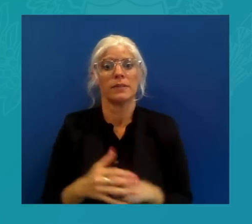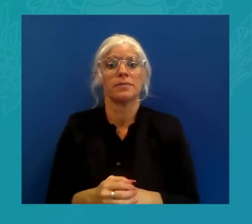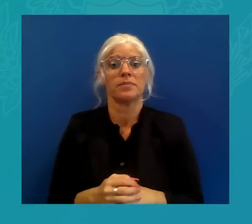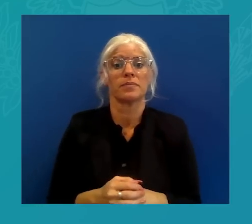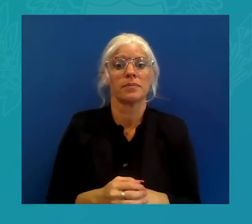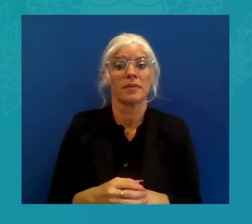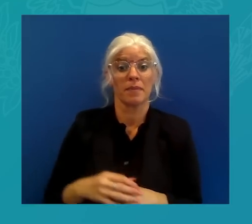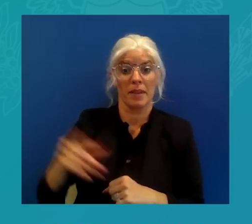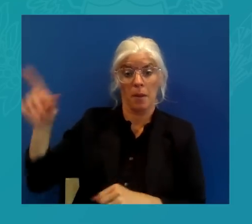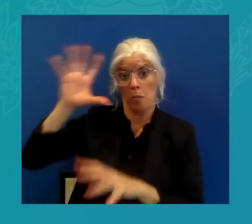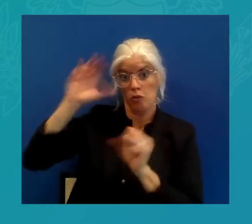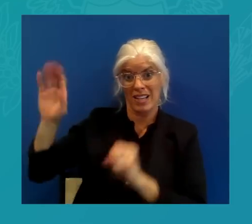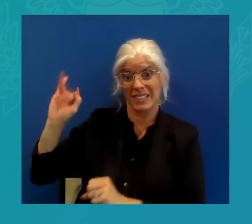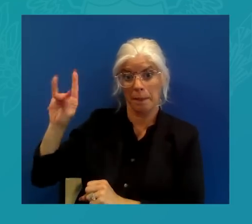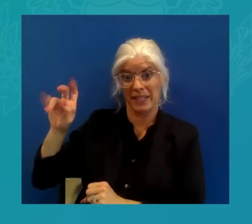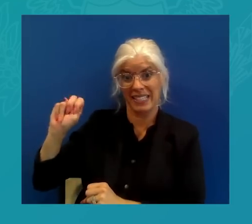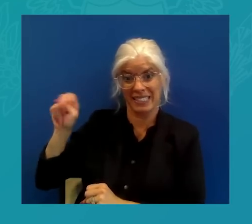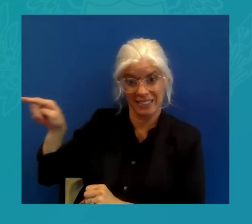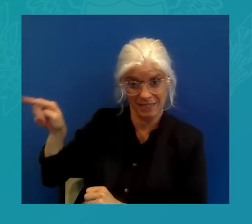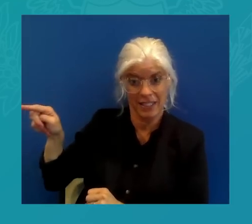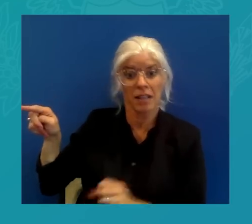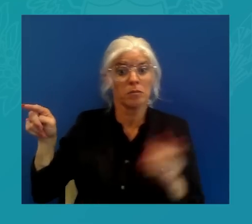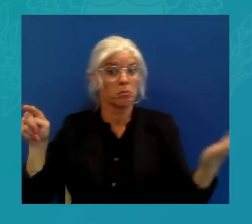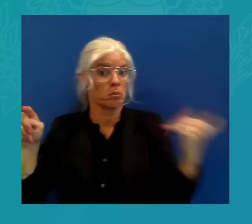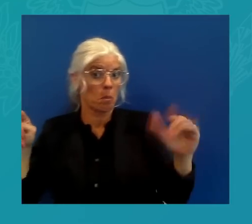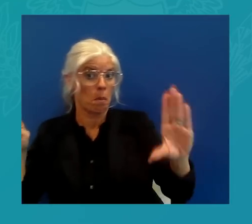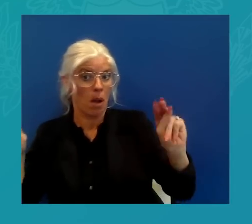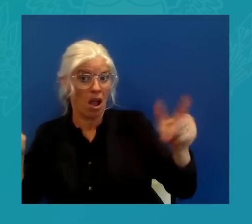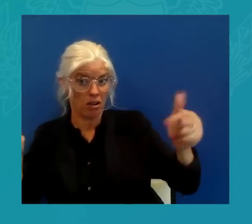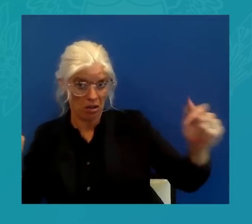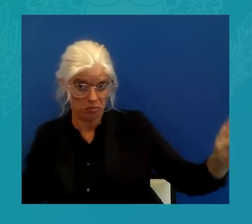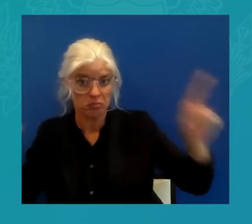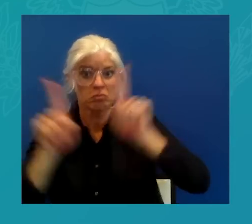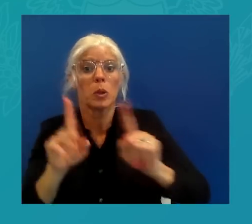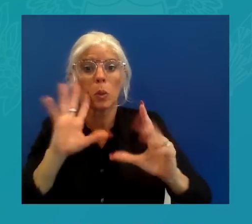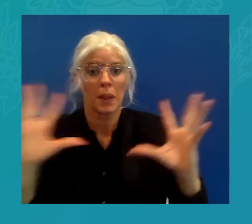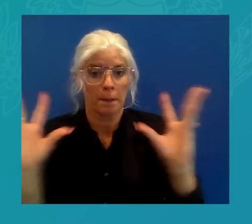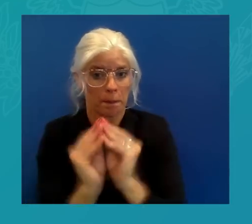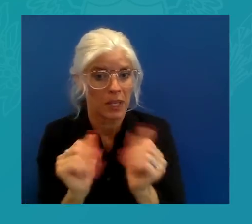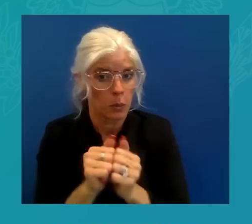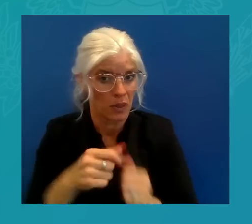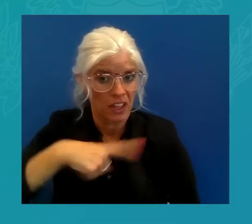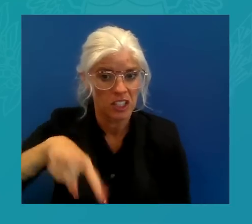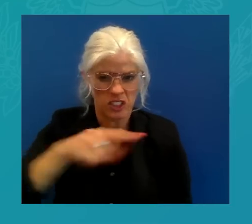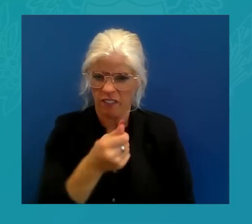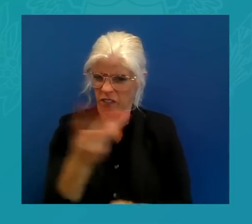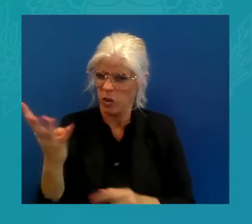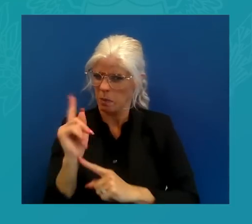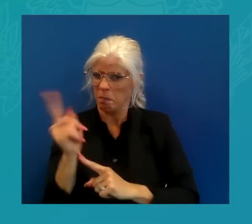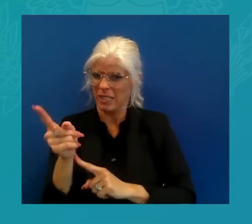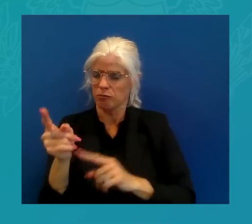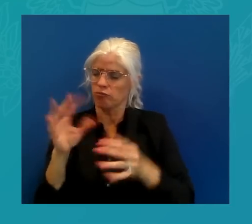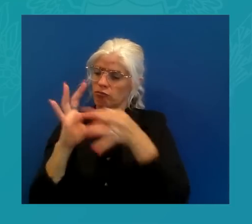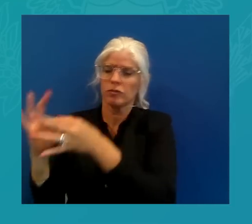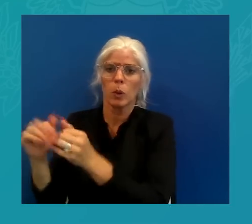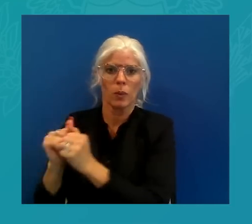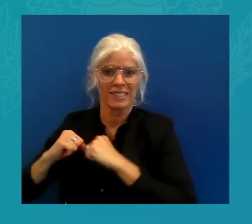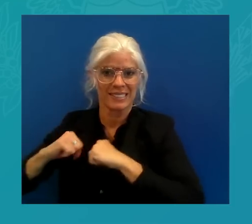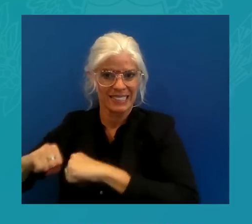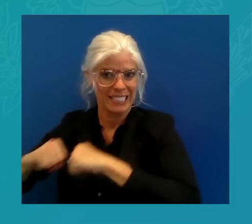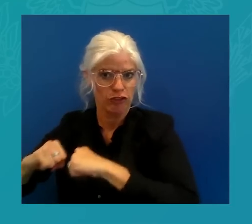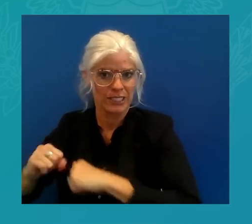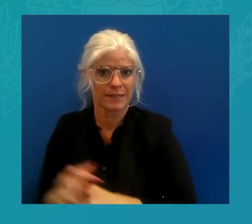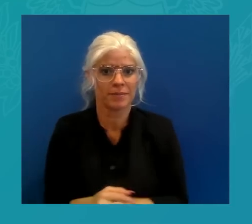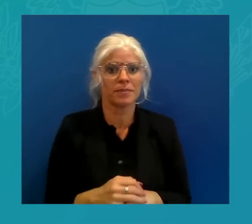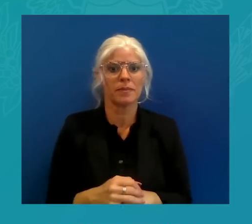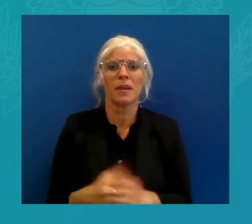meeting today virtually in just a few minutes. On the issue of security, too